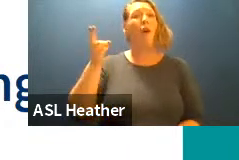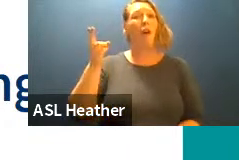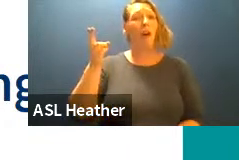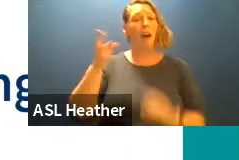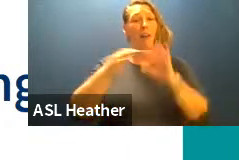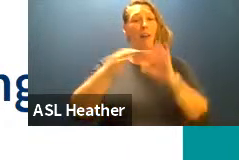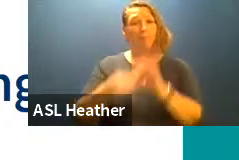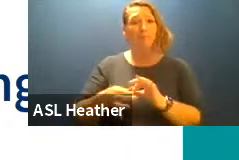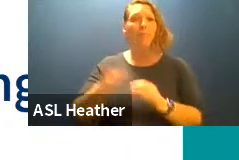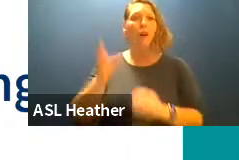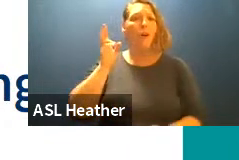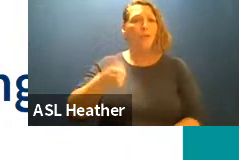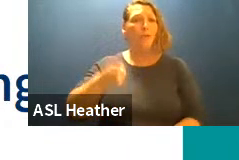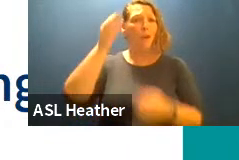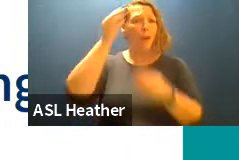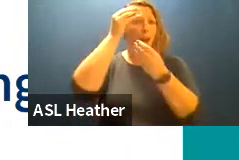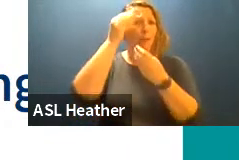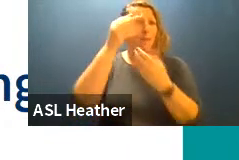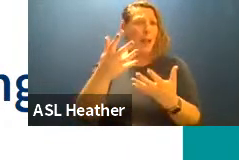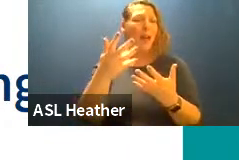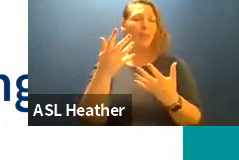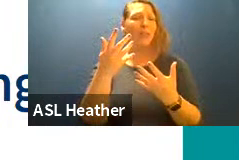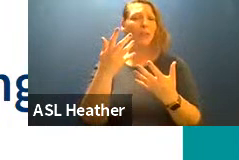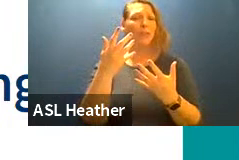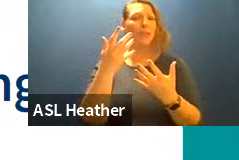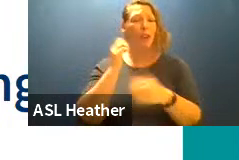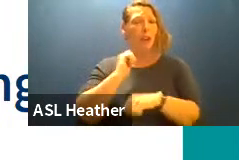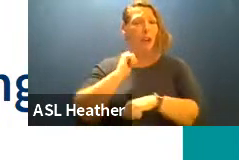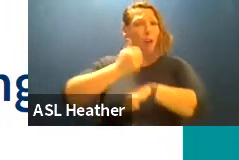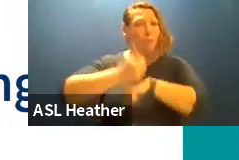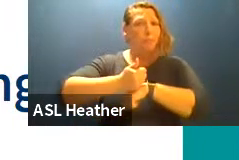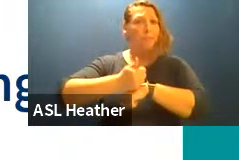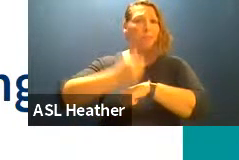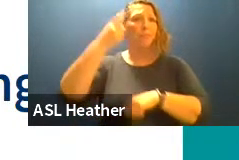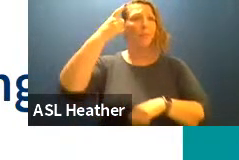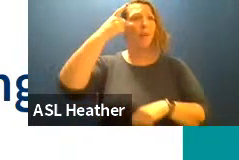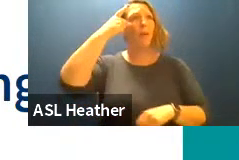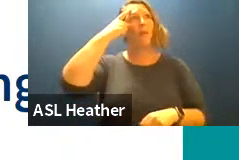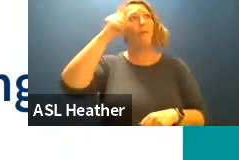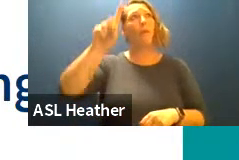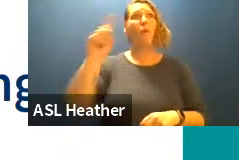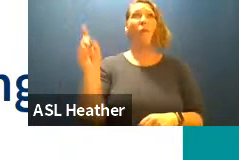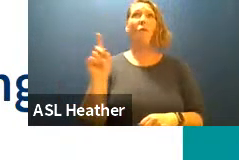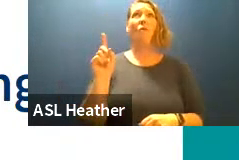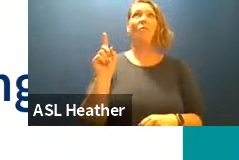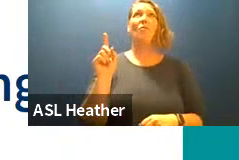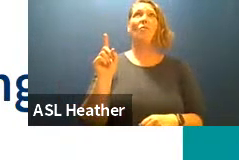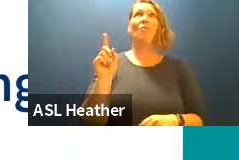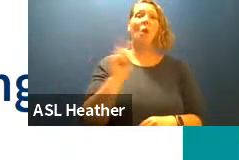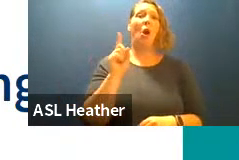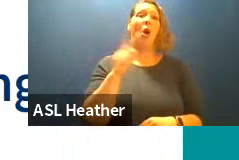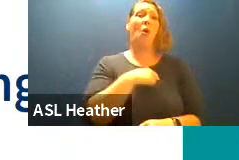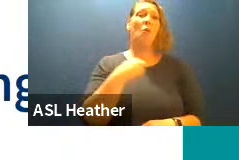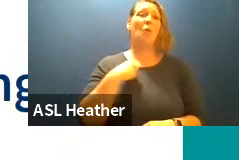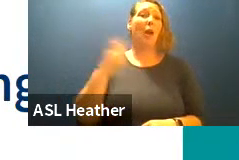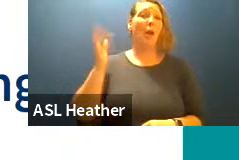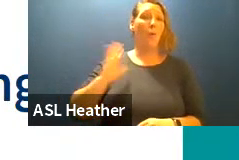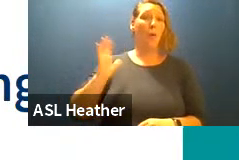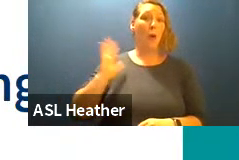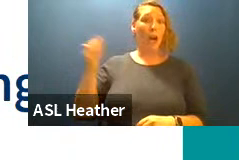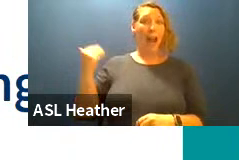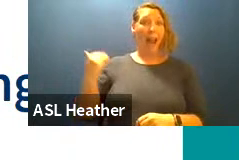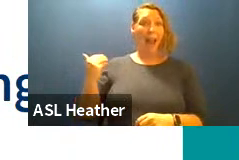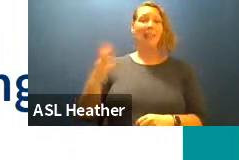historical information that set the foundation for where we were at and where